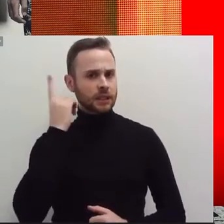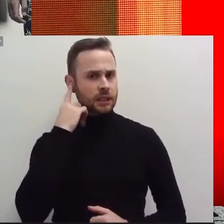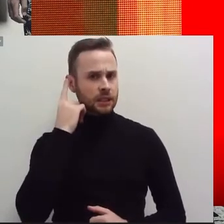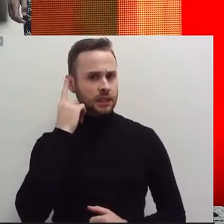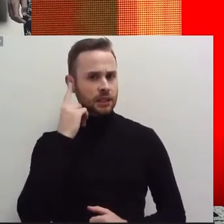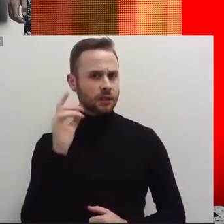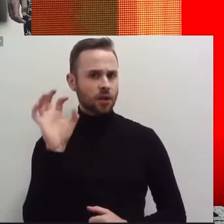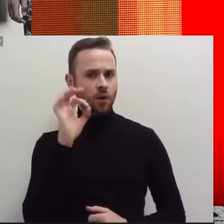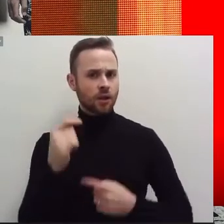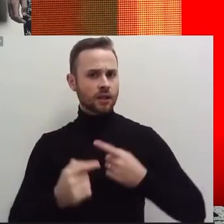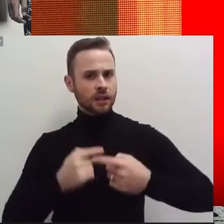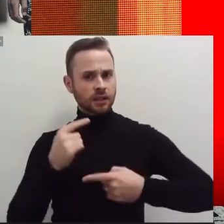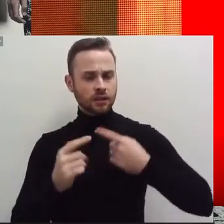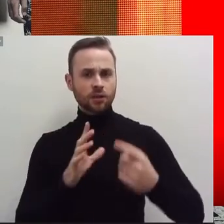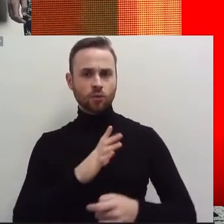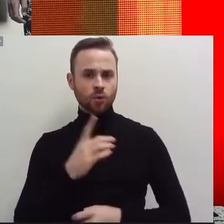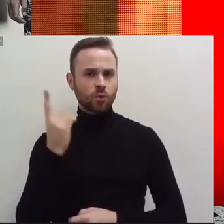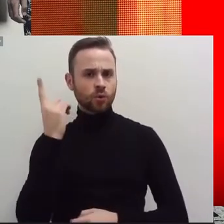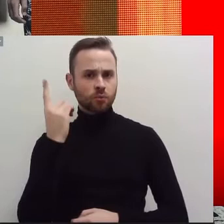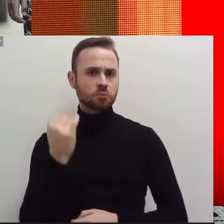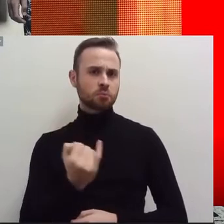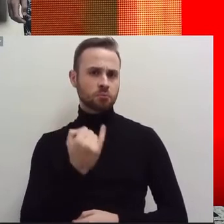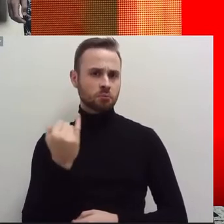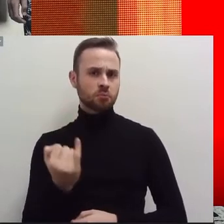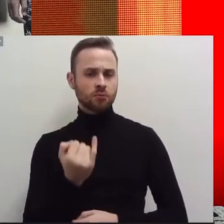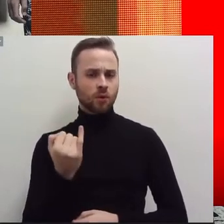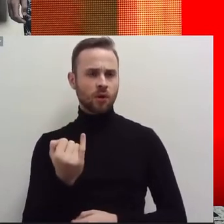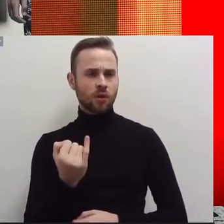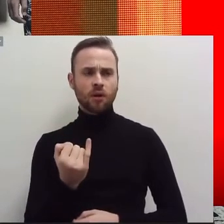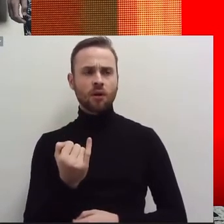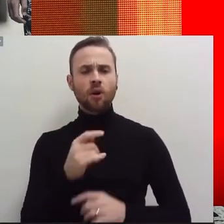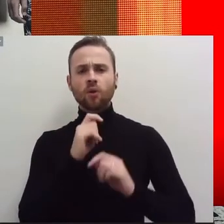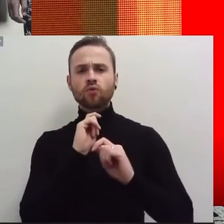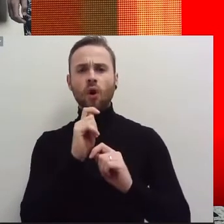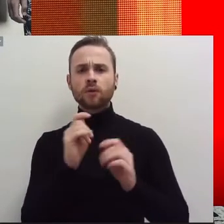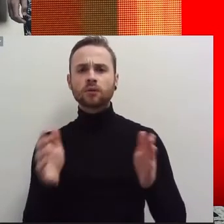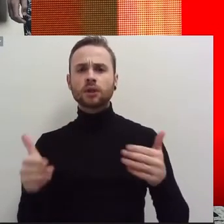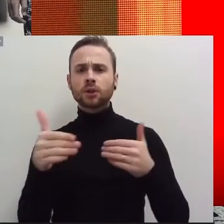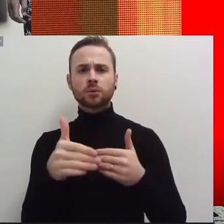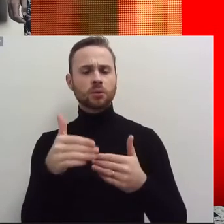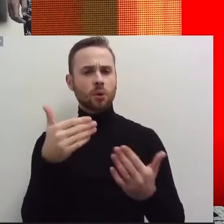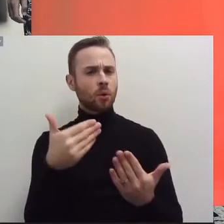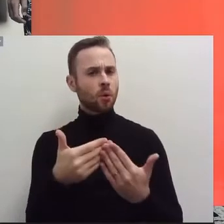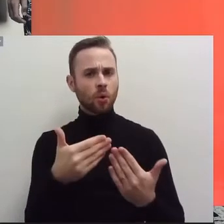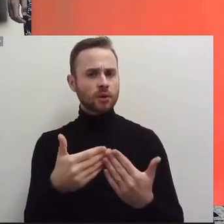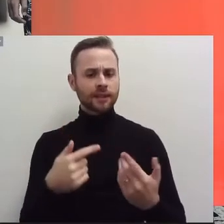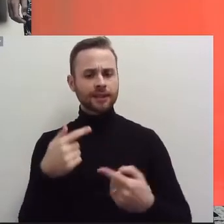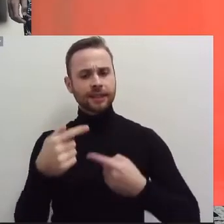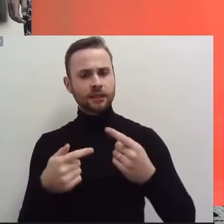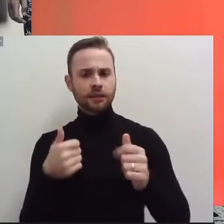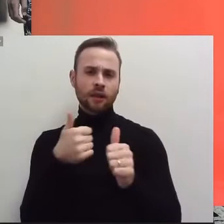that is important? Why do you think it's important to sort of nudge into these traditions? Well, during on